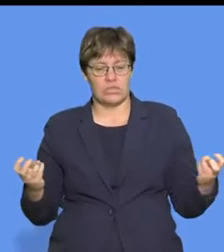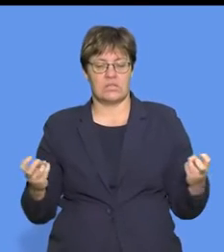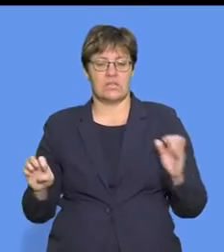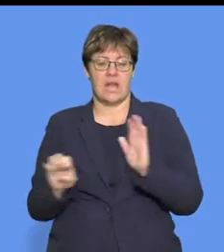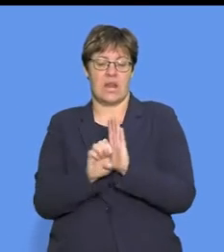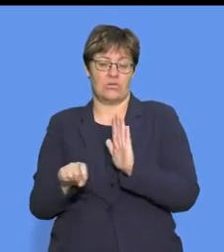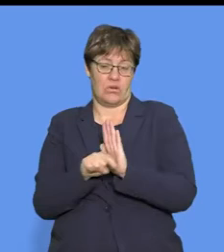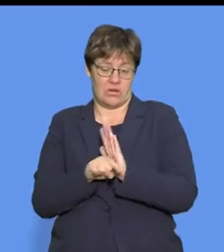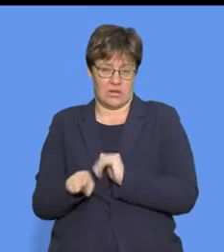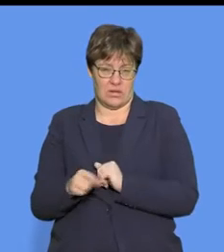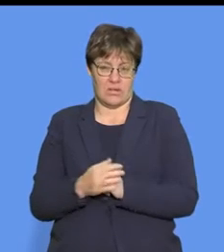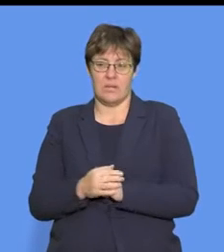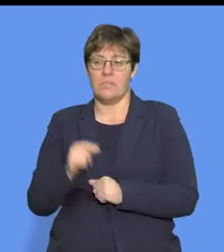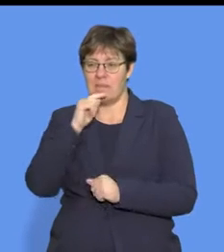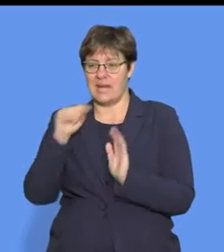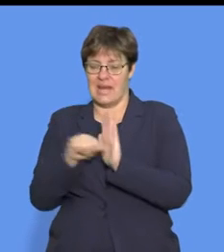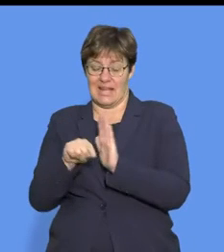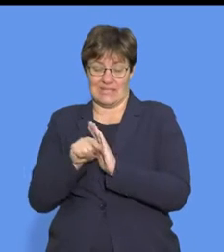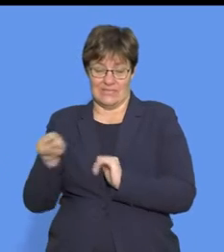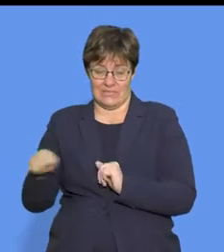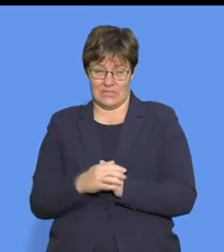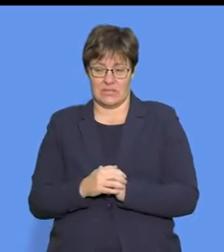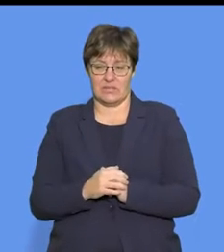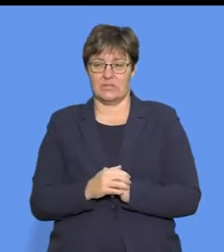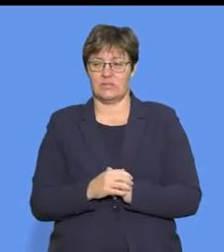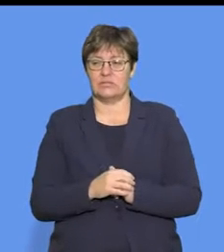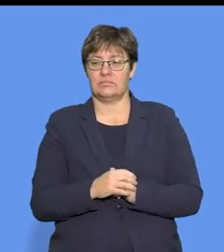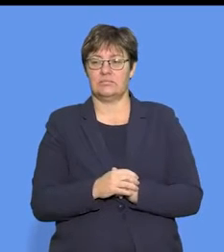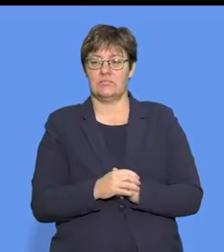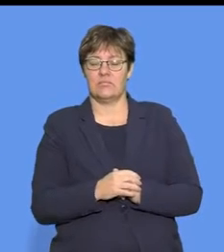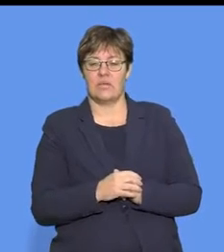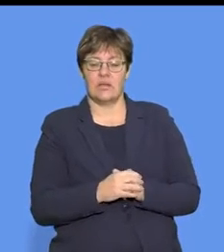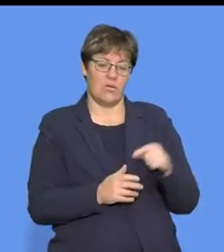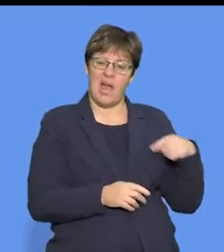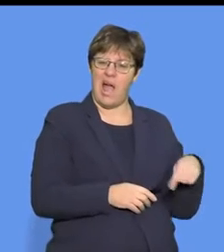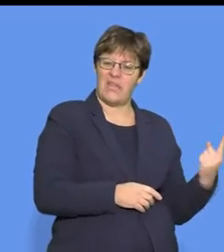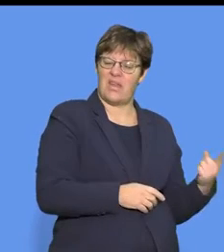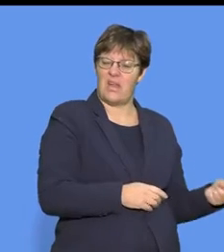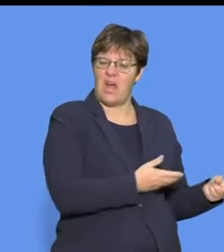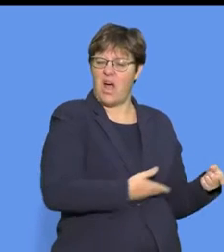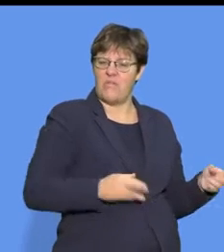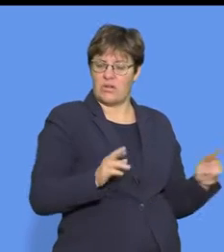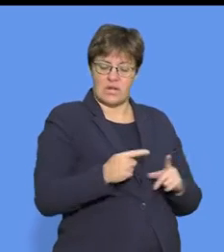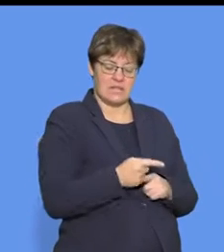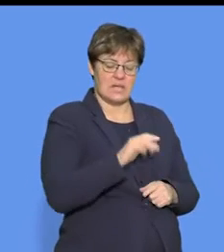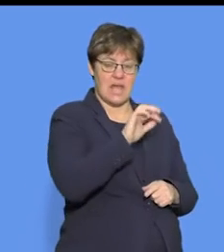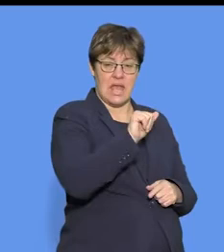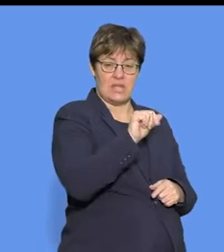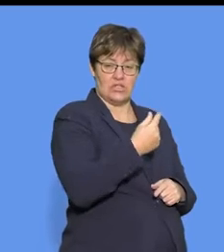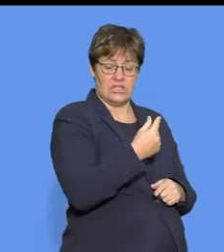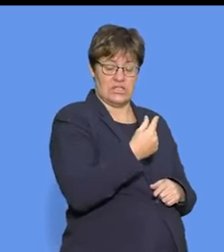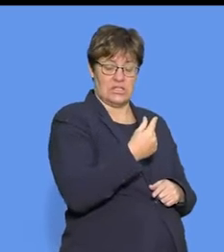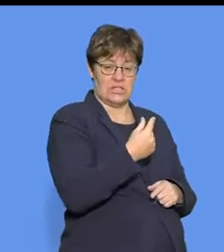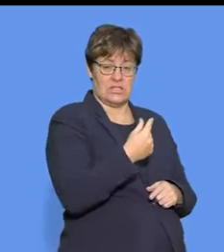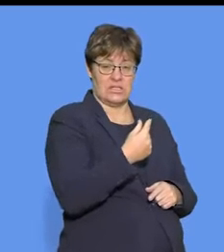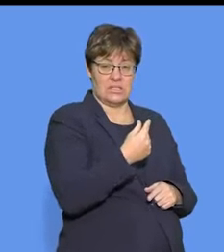It's the source of electrons, and so I'm going to make that negative. Now, what about the other half reaction? Well,